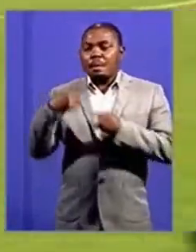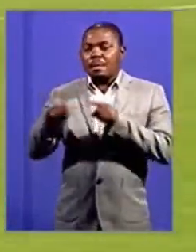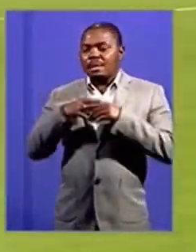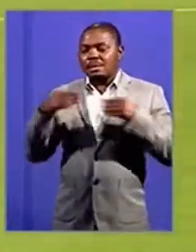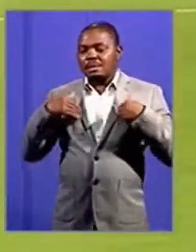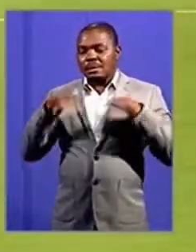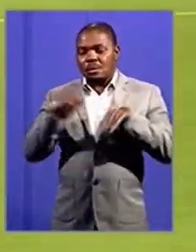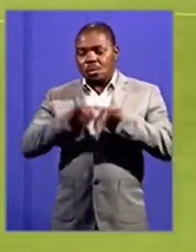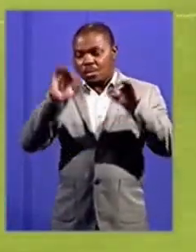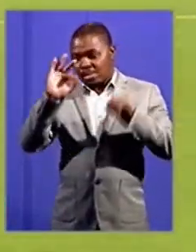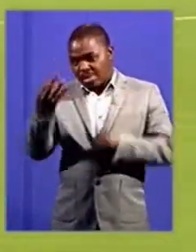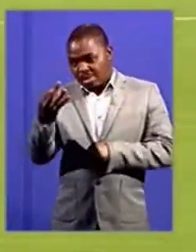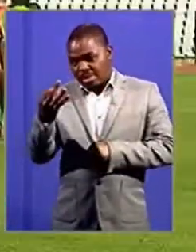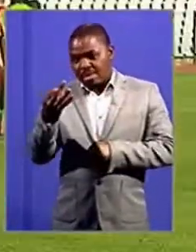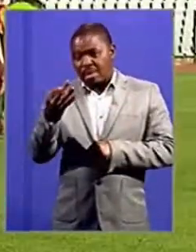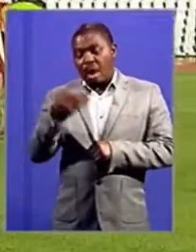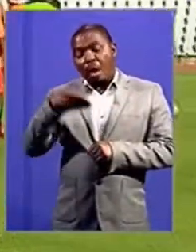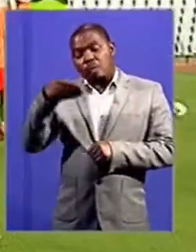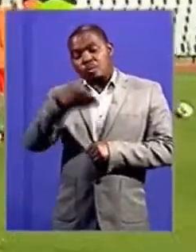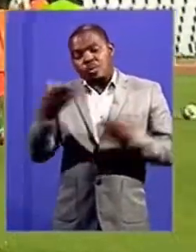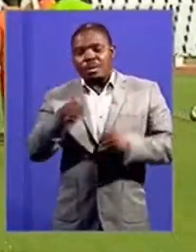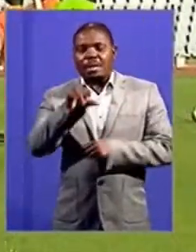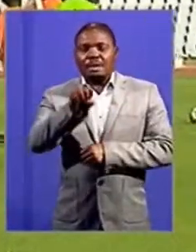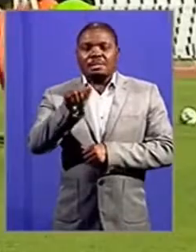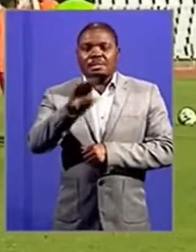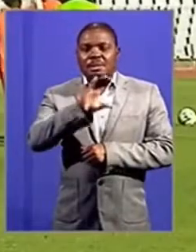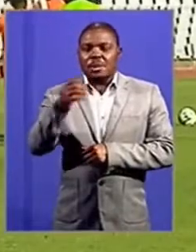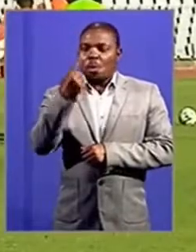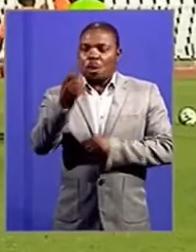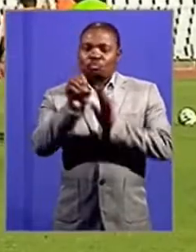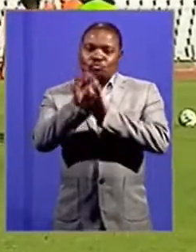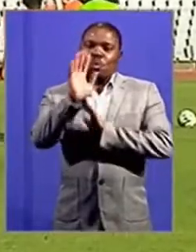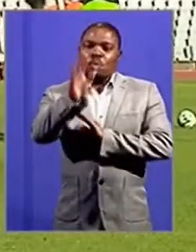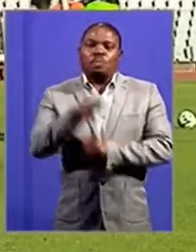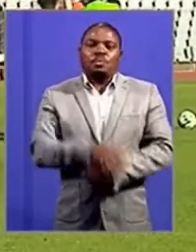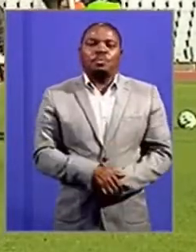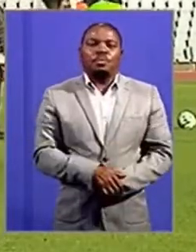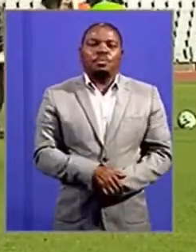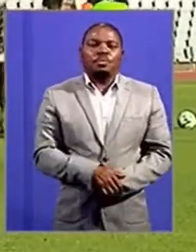boraro, mme e tla haswa ka otloloha ho SABC 1 le SABC News.